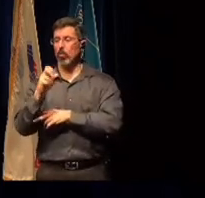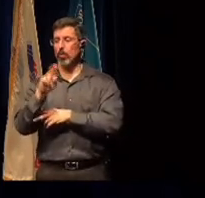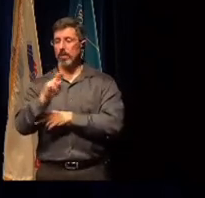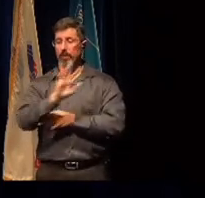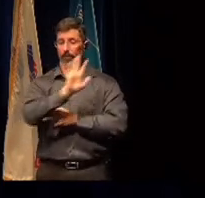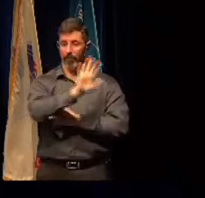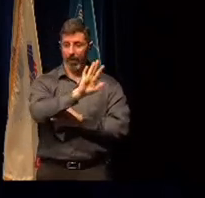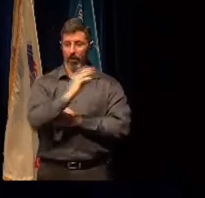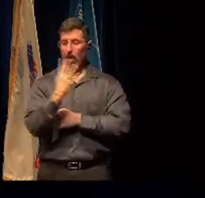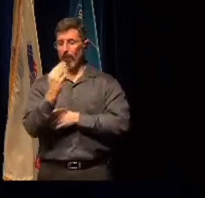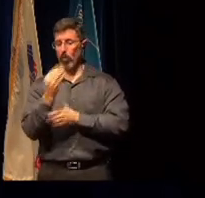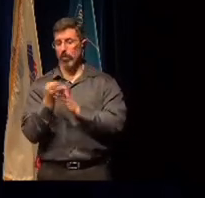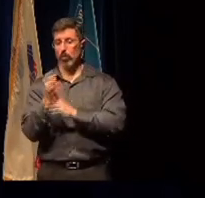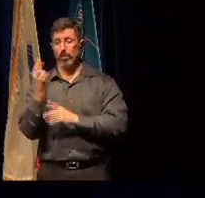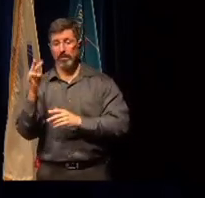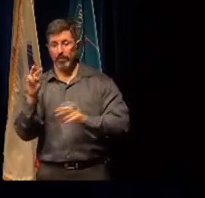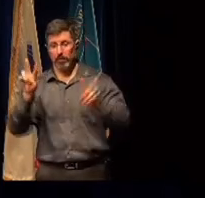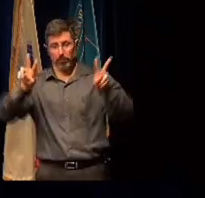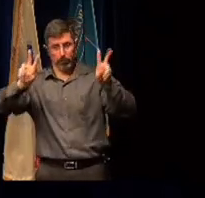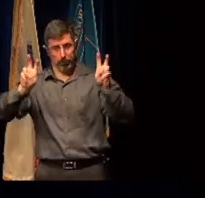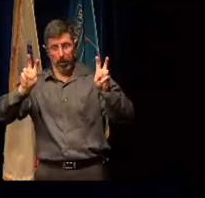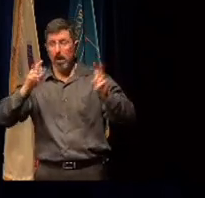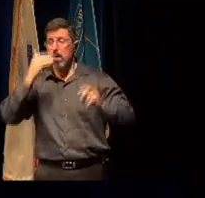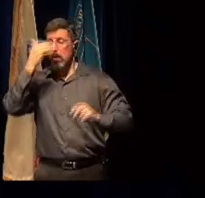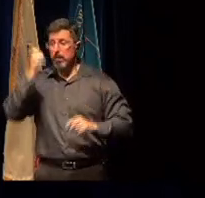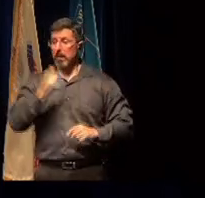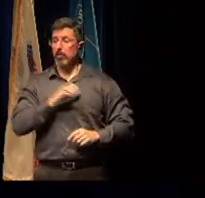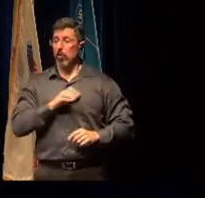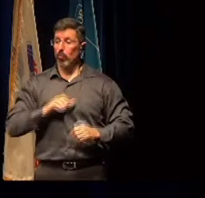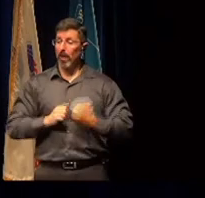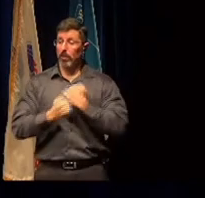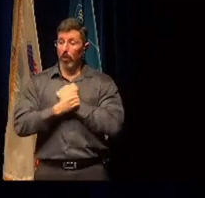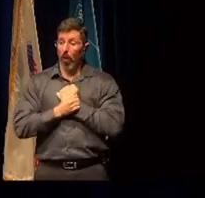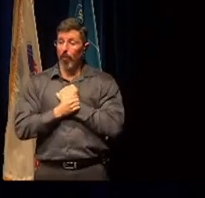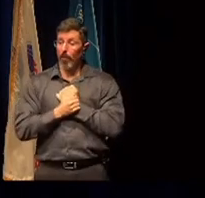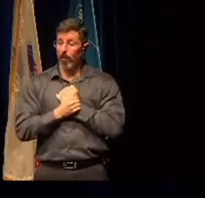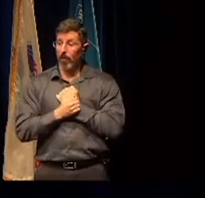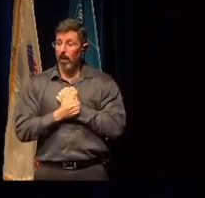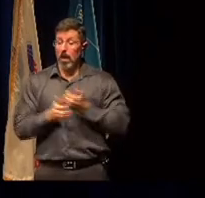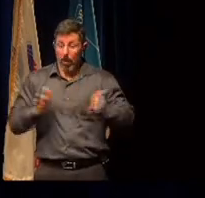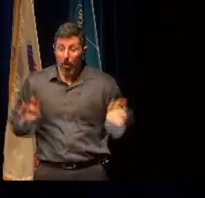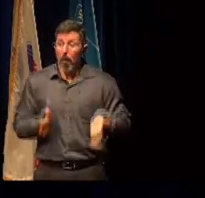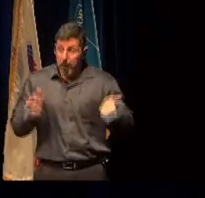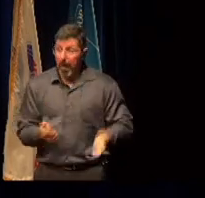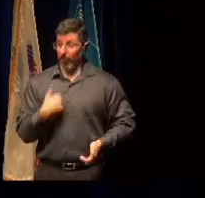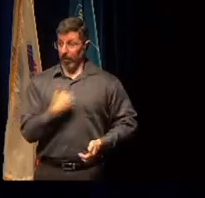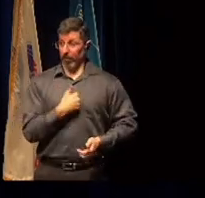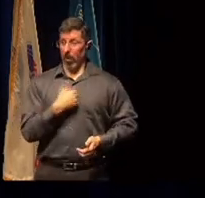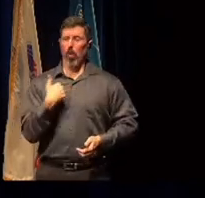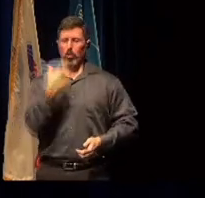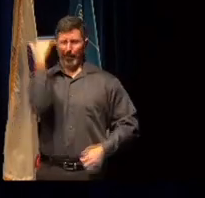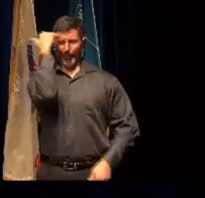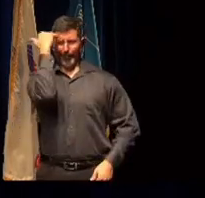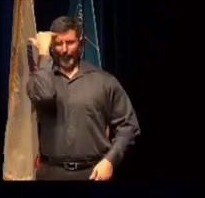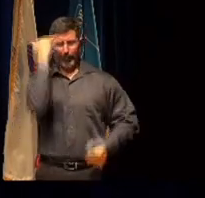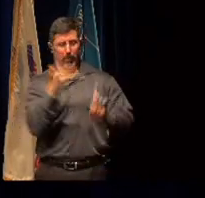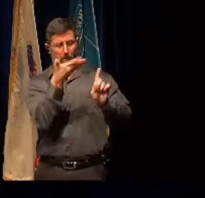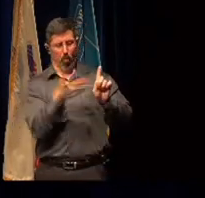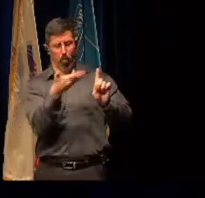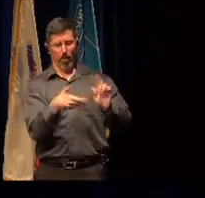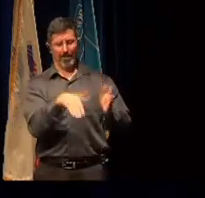verses 14 through 17 reads, "For Christ's love compels us, because we are convinced that one died for